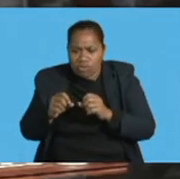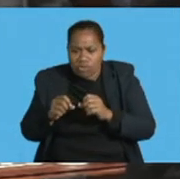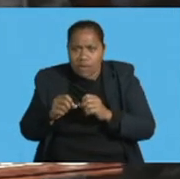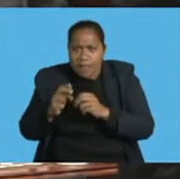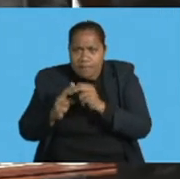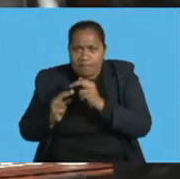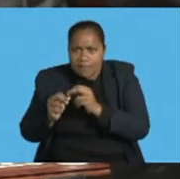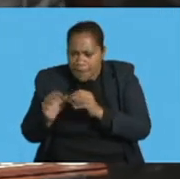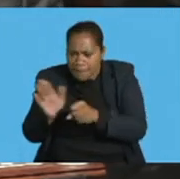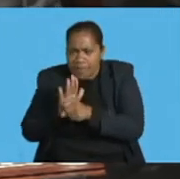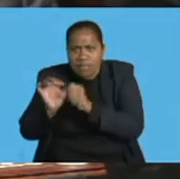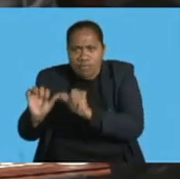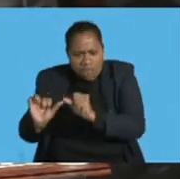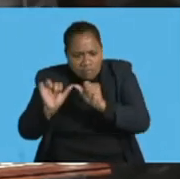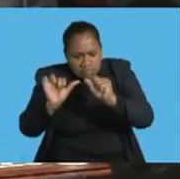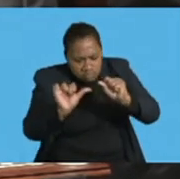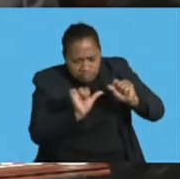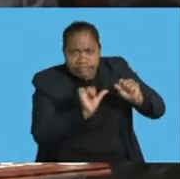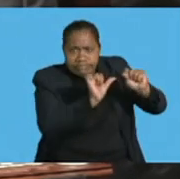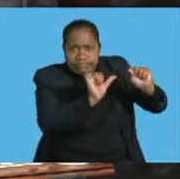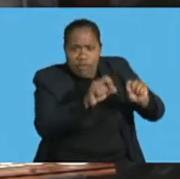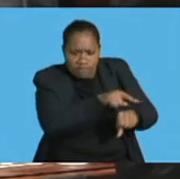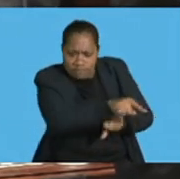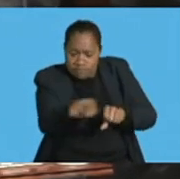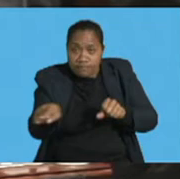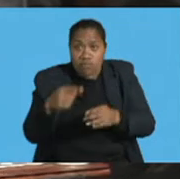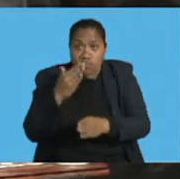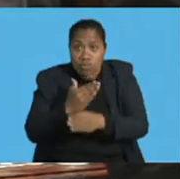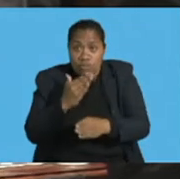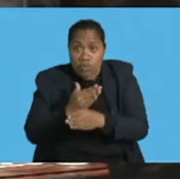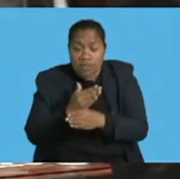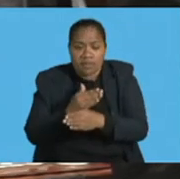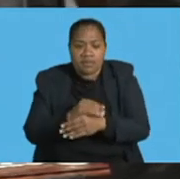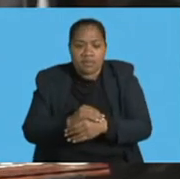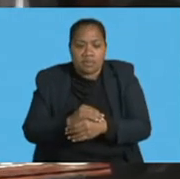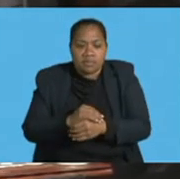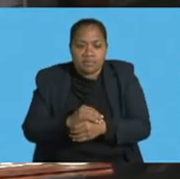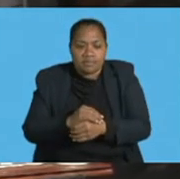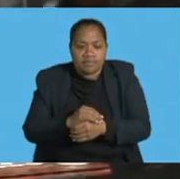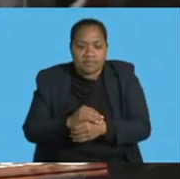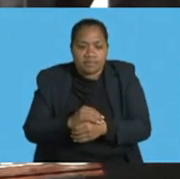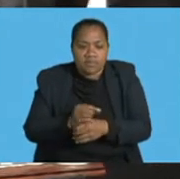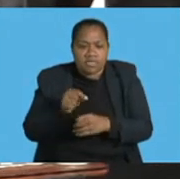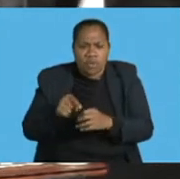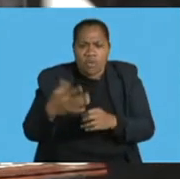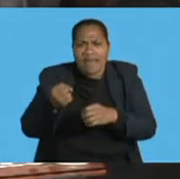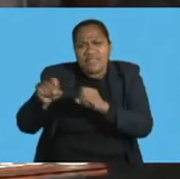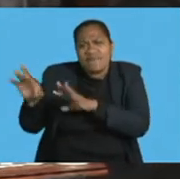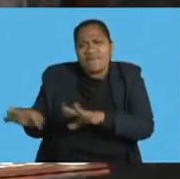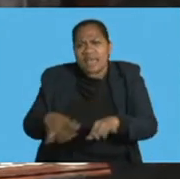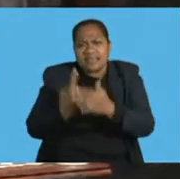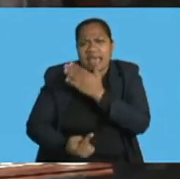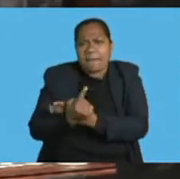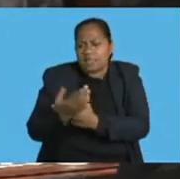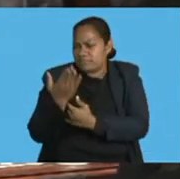million in Reki Reki, and that has mitigated the flooding that was there for last 2 decades.